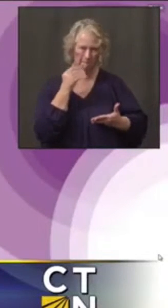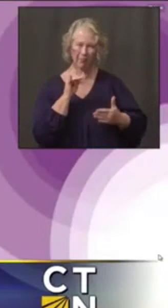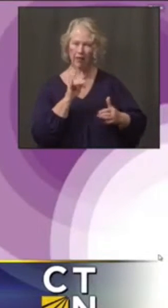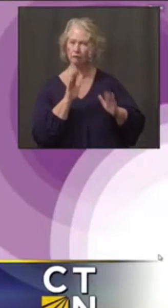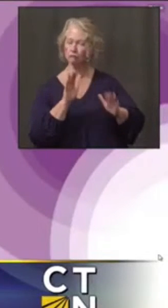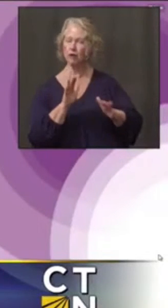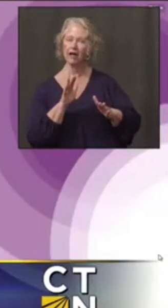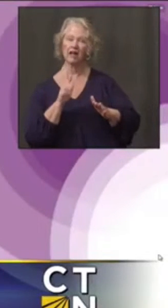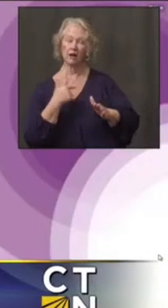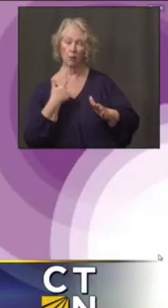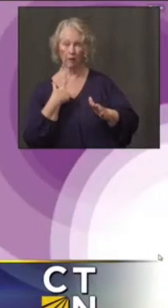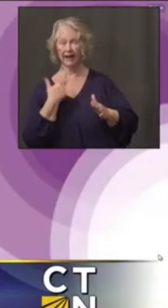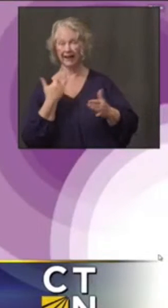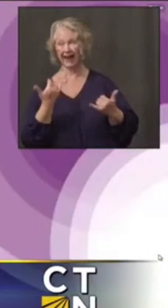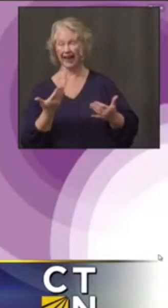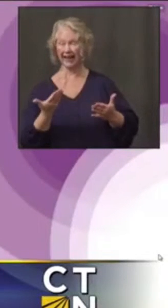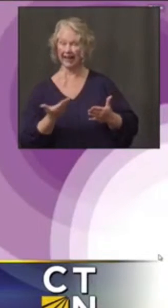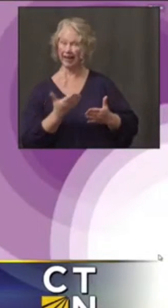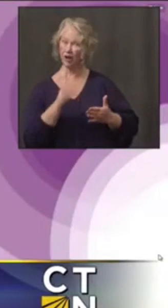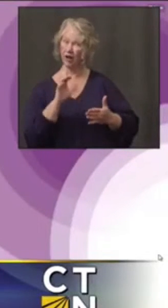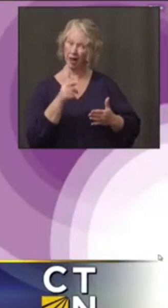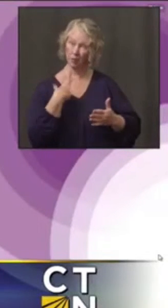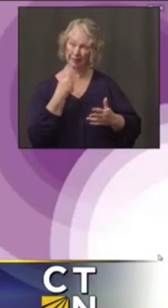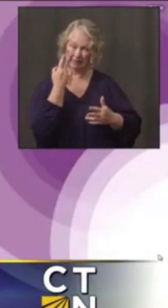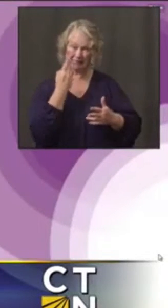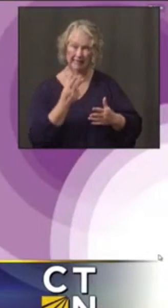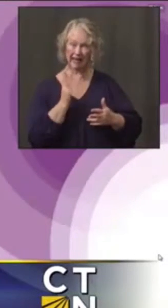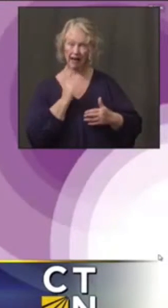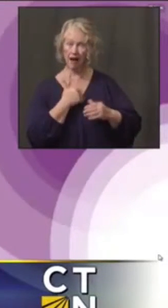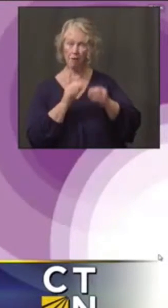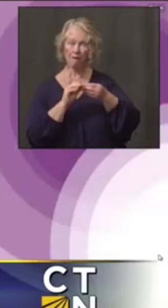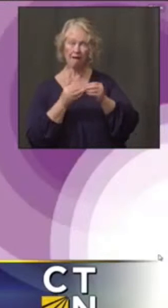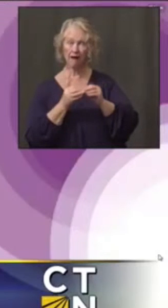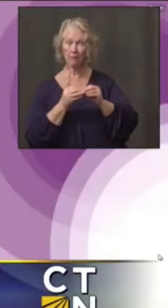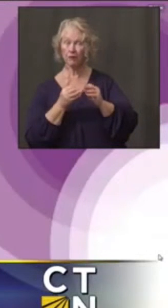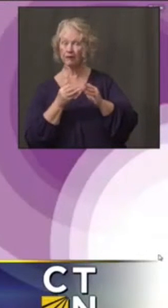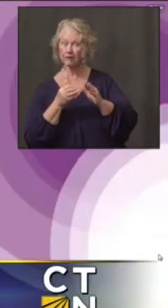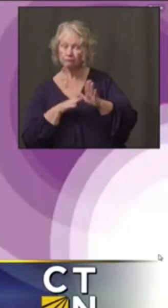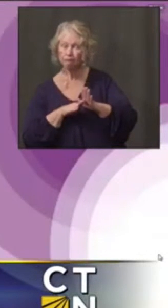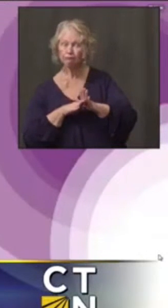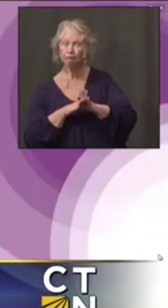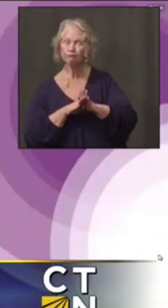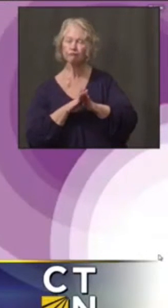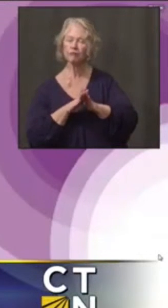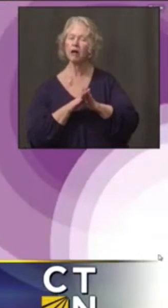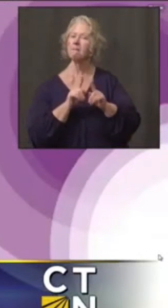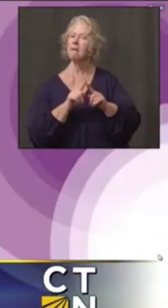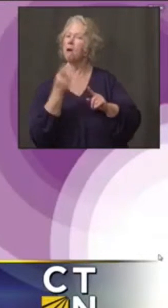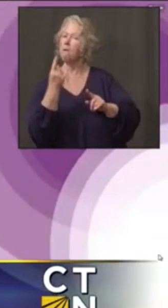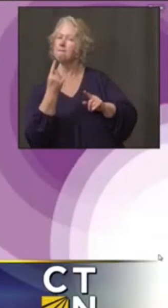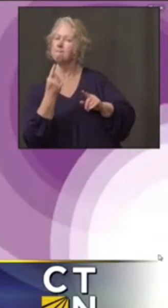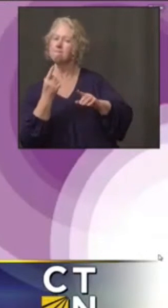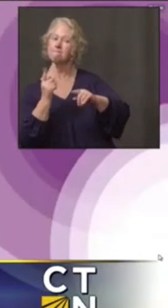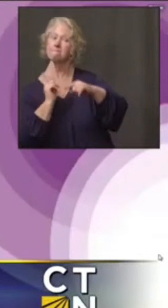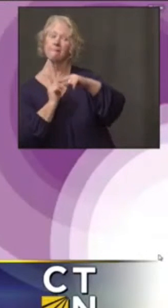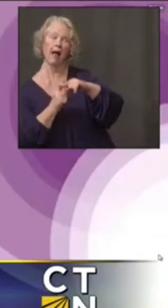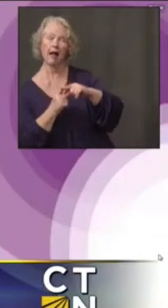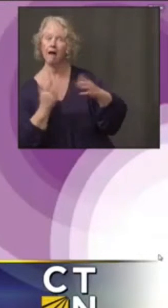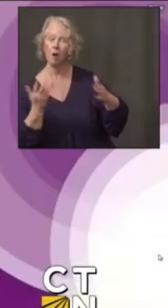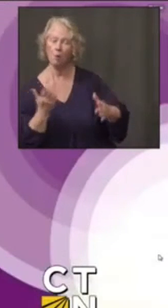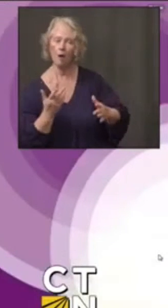seeing a resurgence of COVID. The good news about this time around is